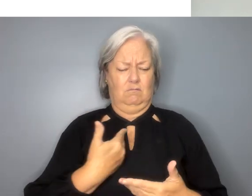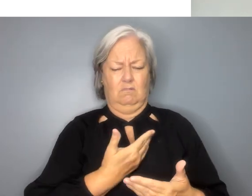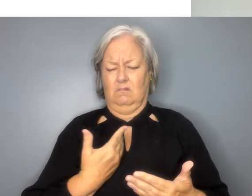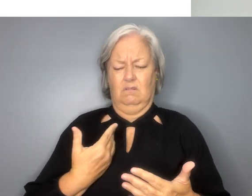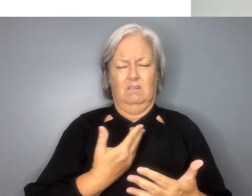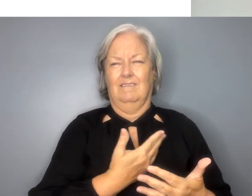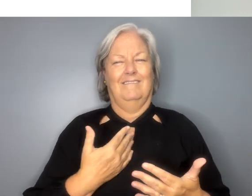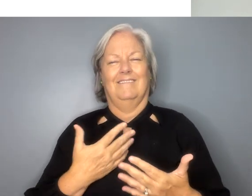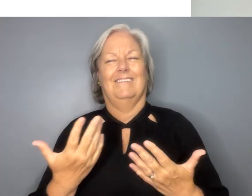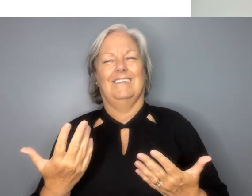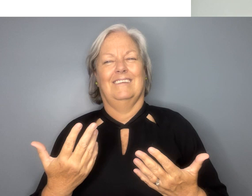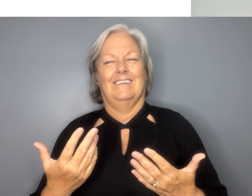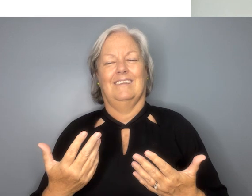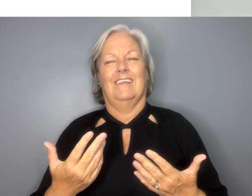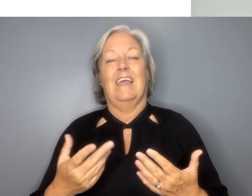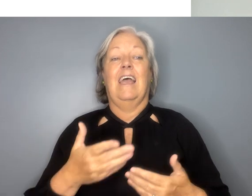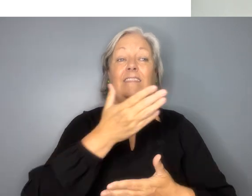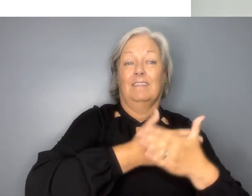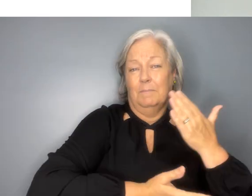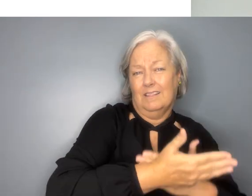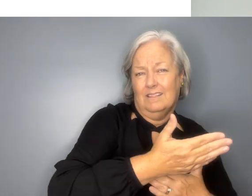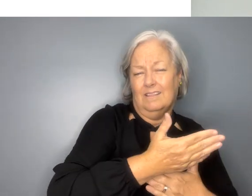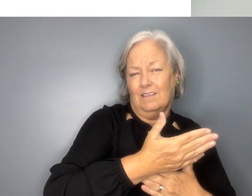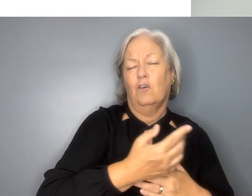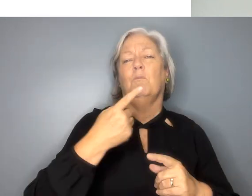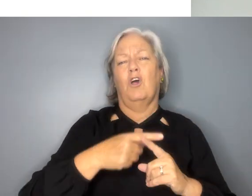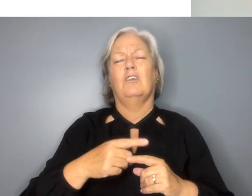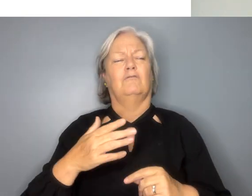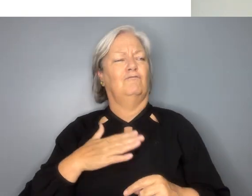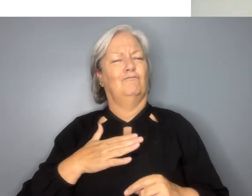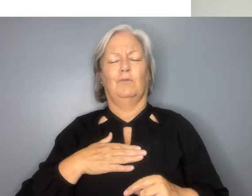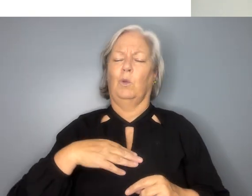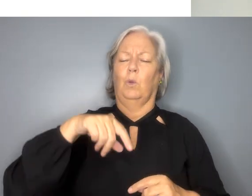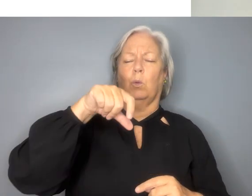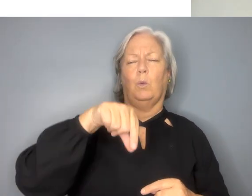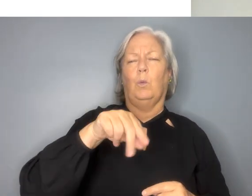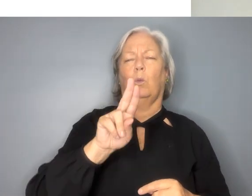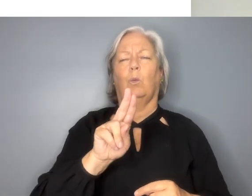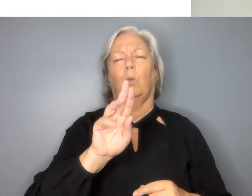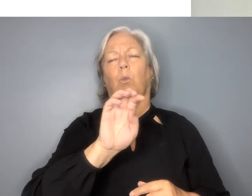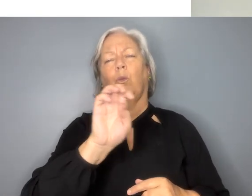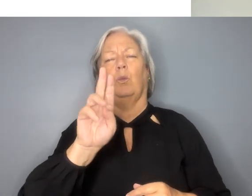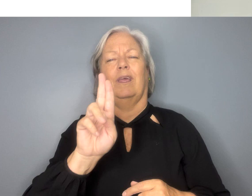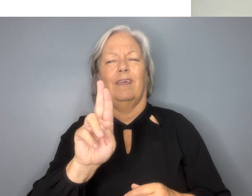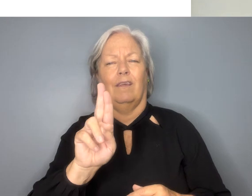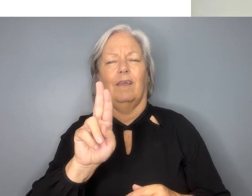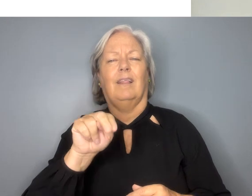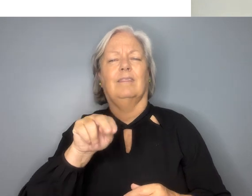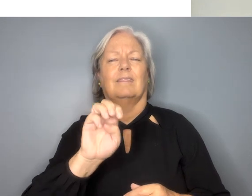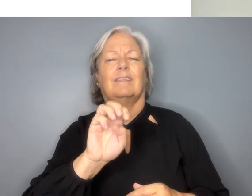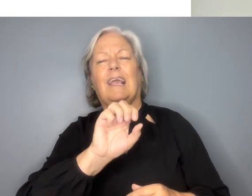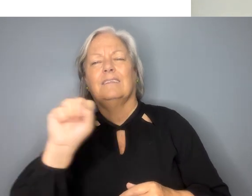difference is experienced in terms of both disability and queerness. And so I think the things that